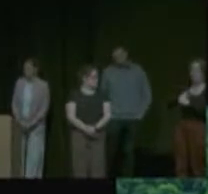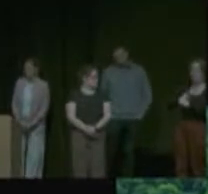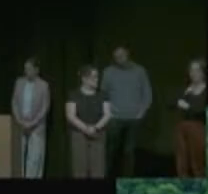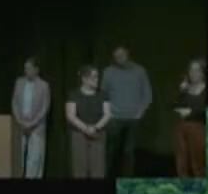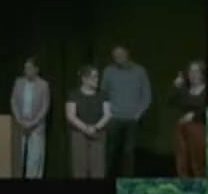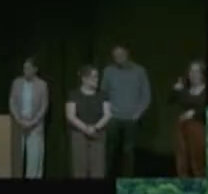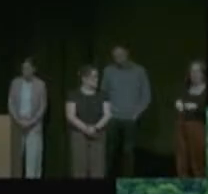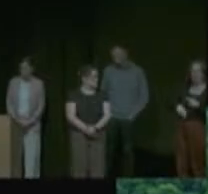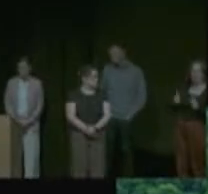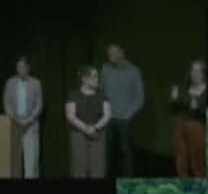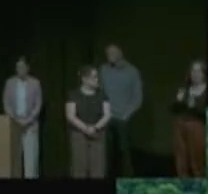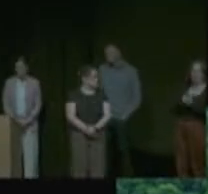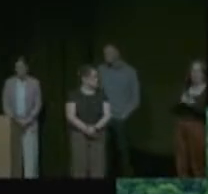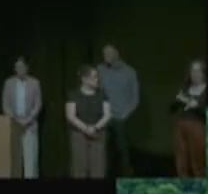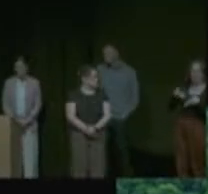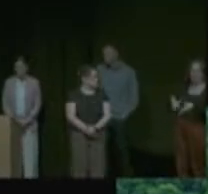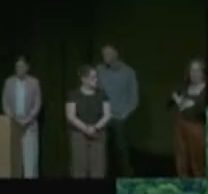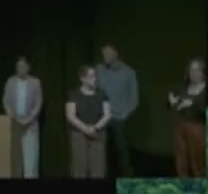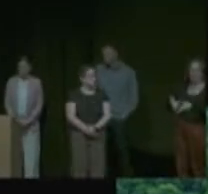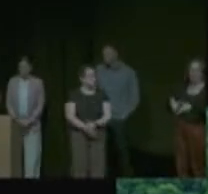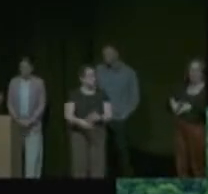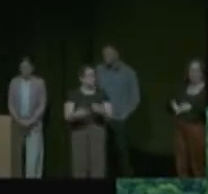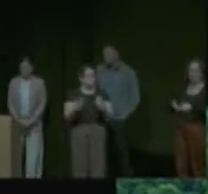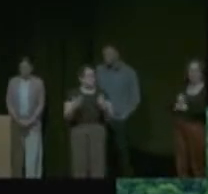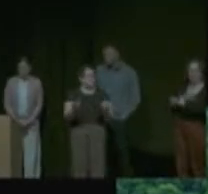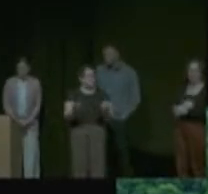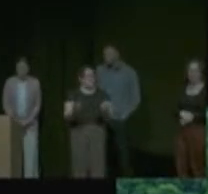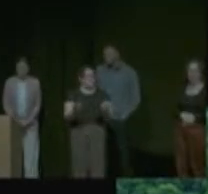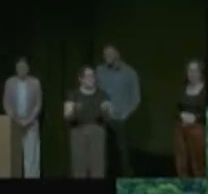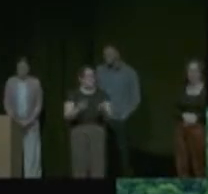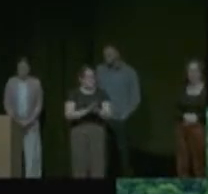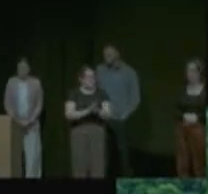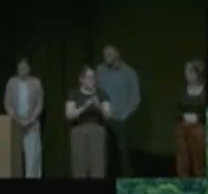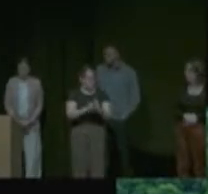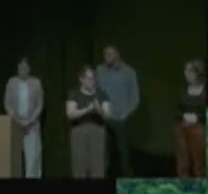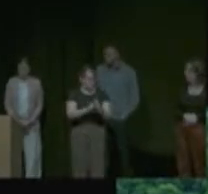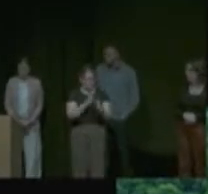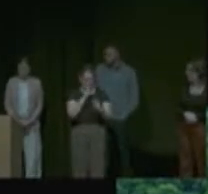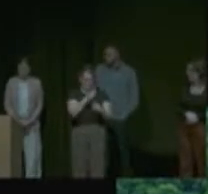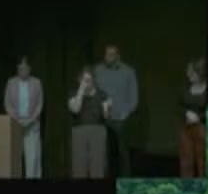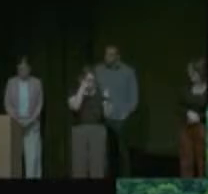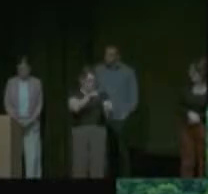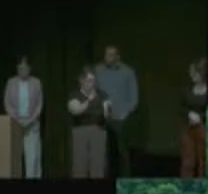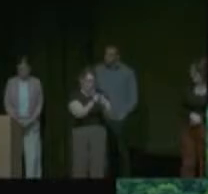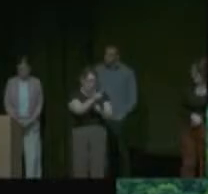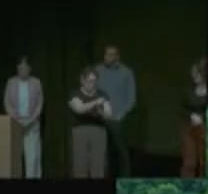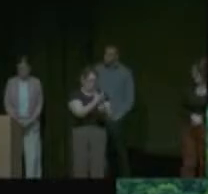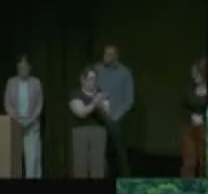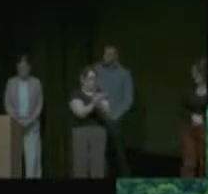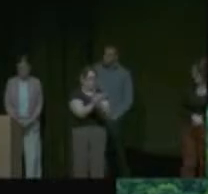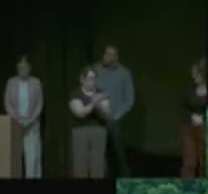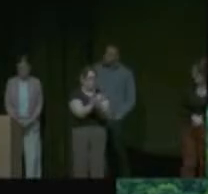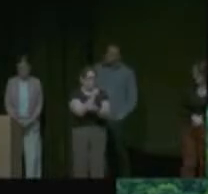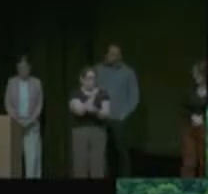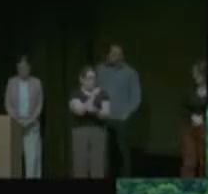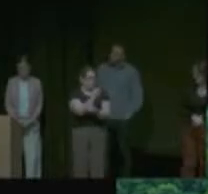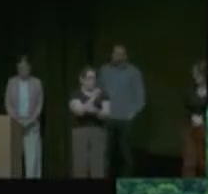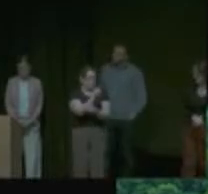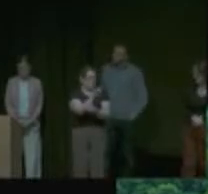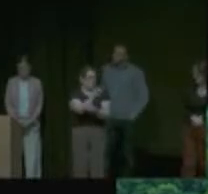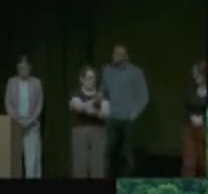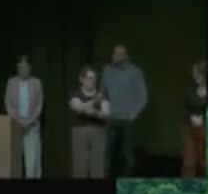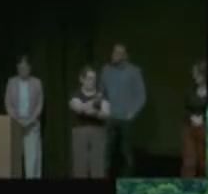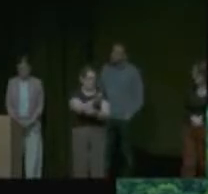materials in waterways? Well, so we'll start with, I don't agree with you that it's toxic. And if you look at